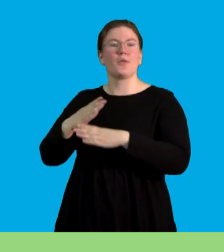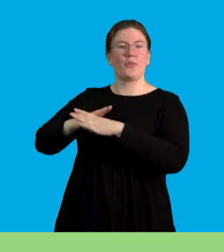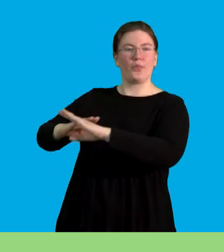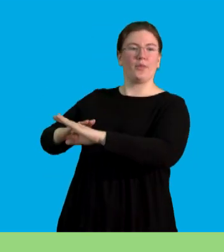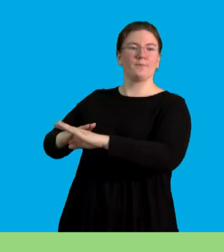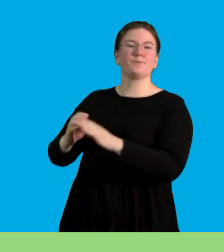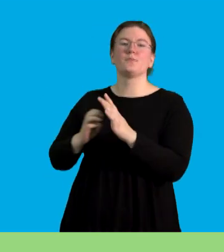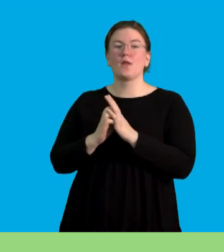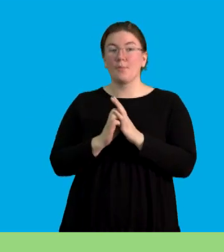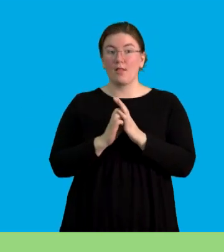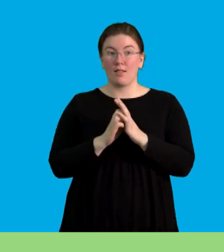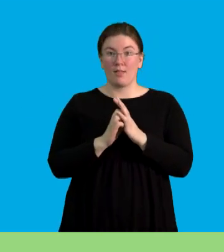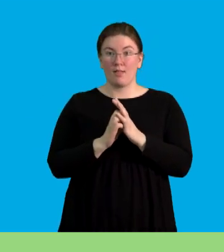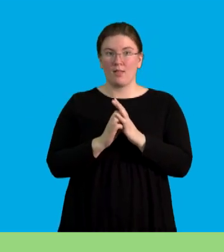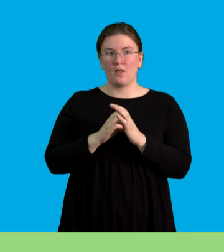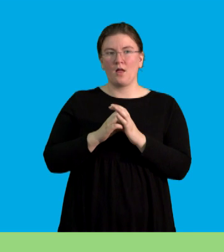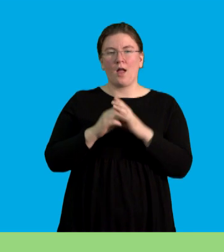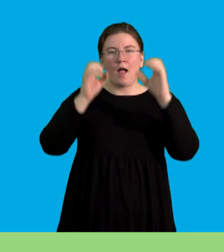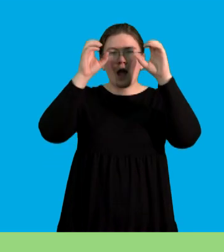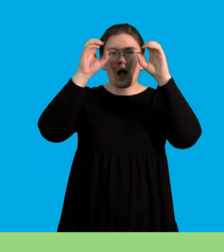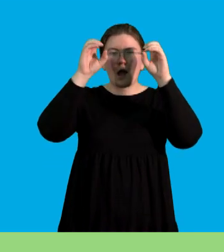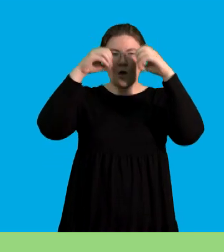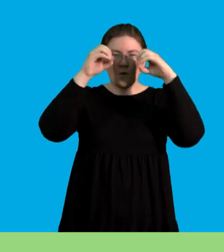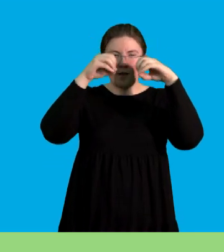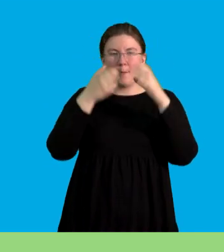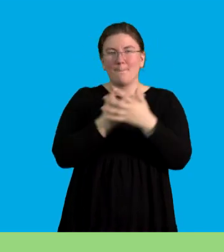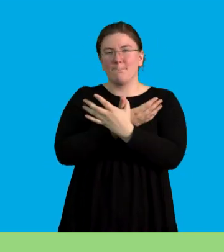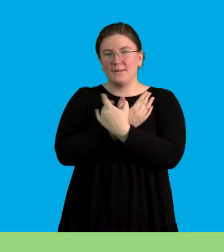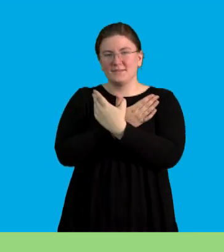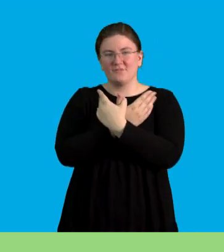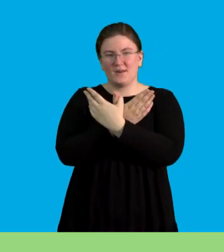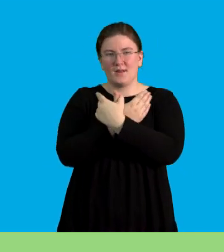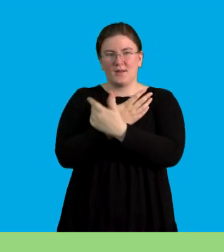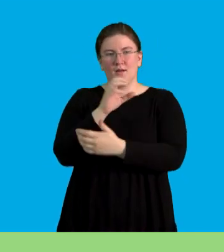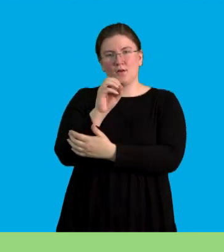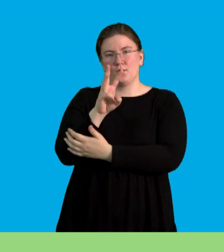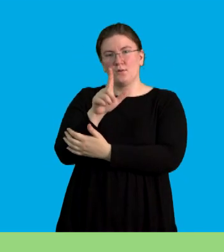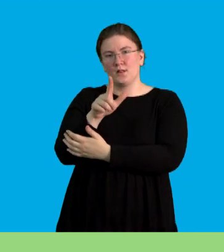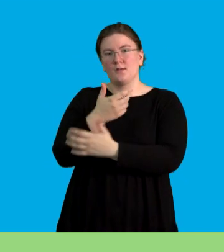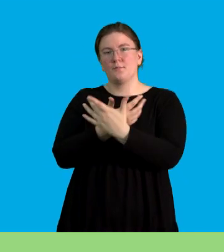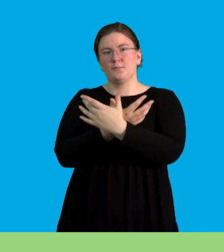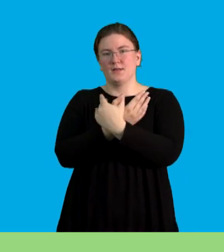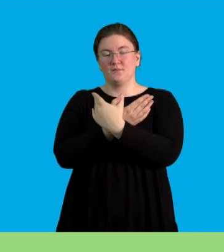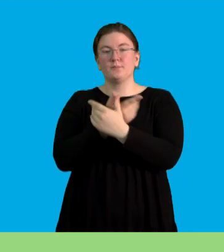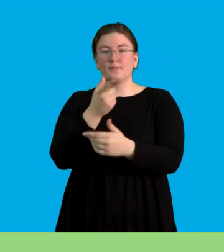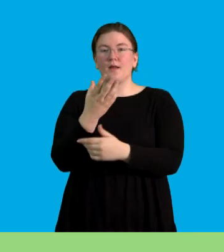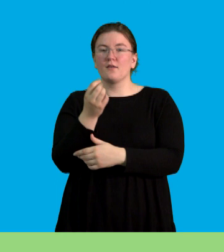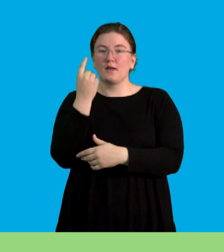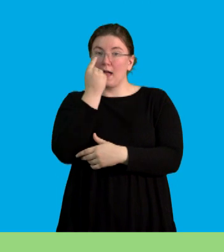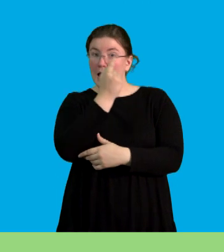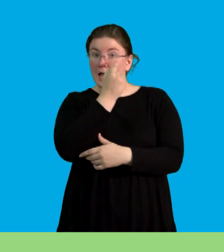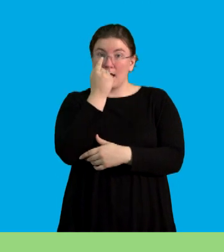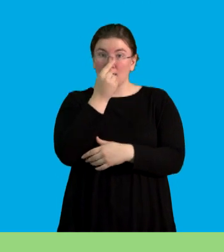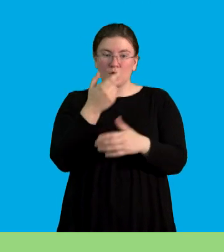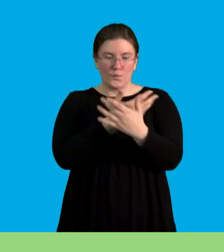example is an owl butterfly. So owl butterflies have eye